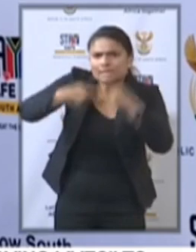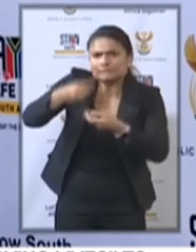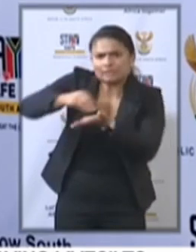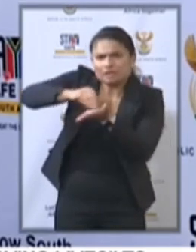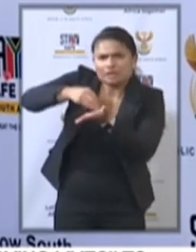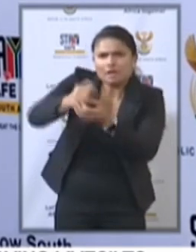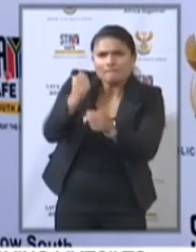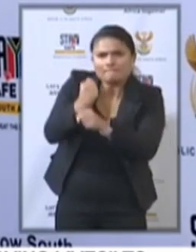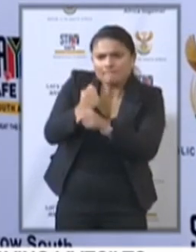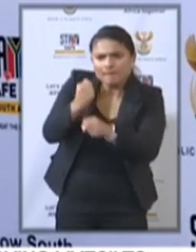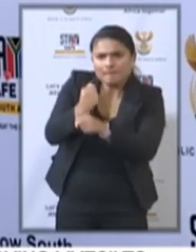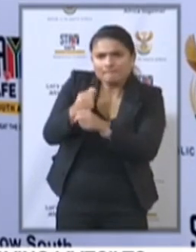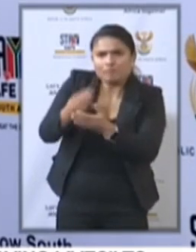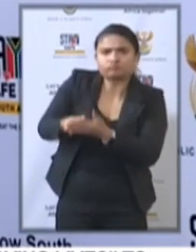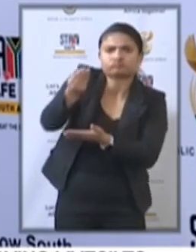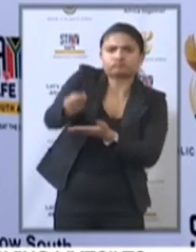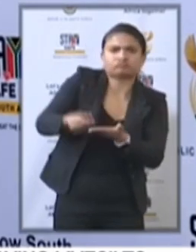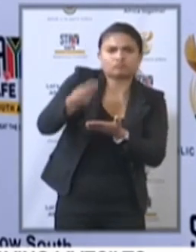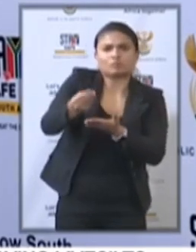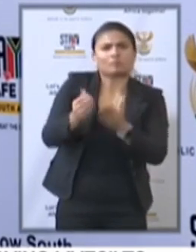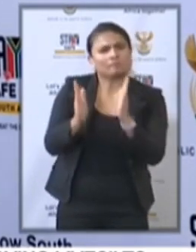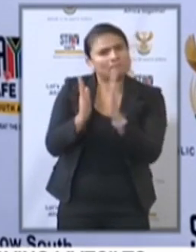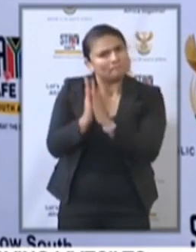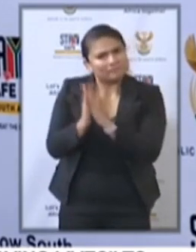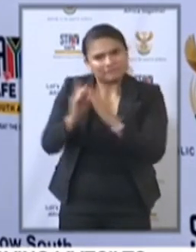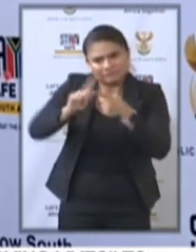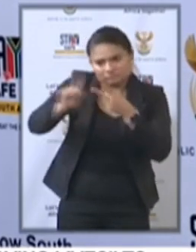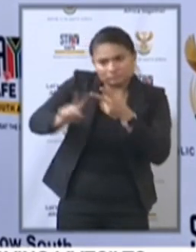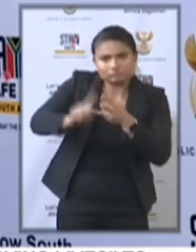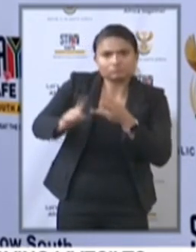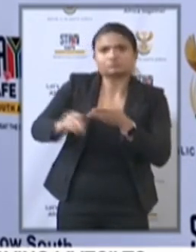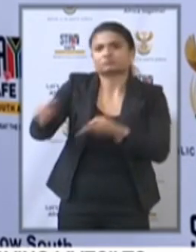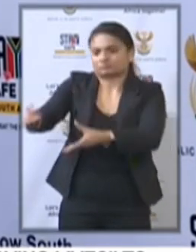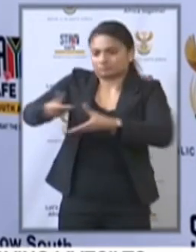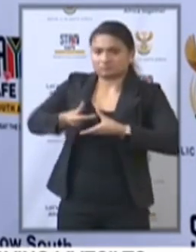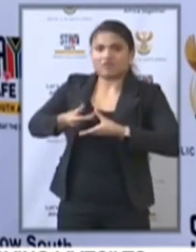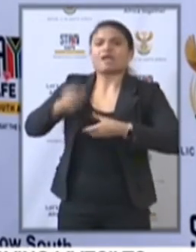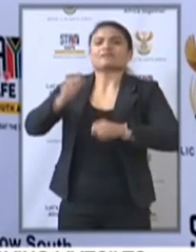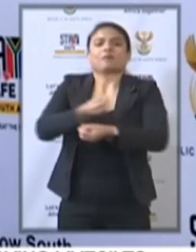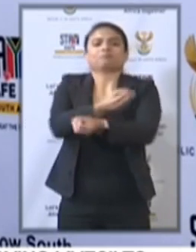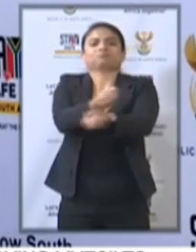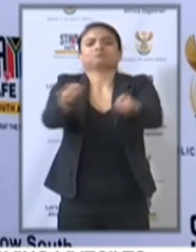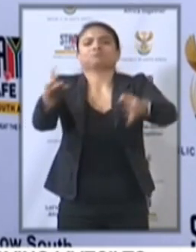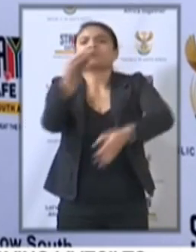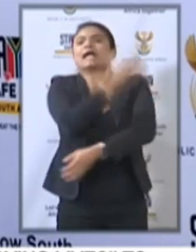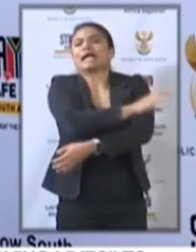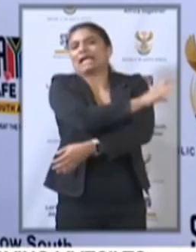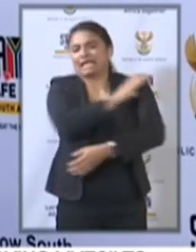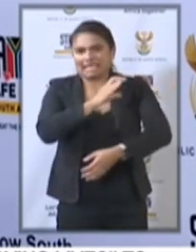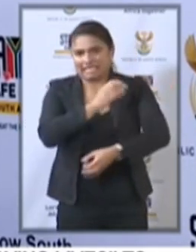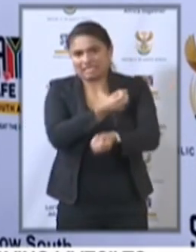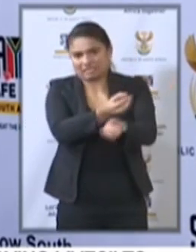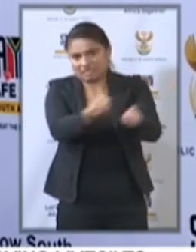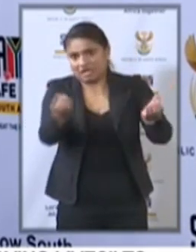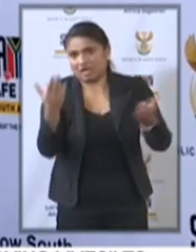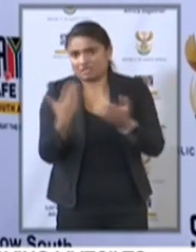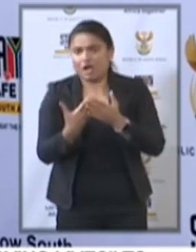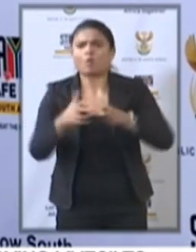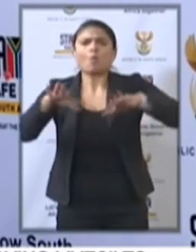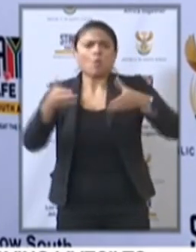for additional funding, especially for clinical studies and also for small and medium enterprise